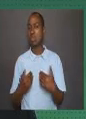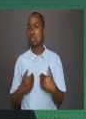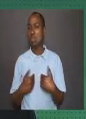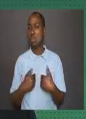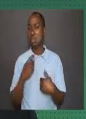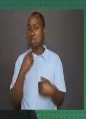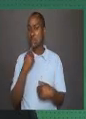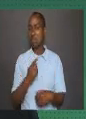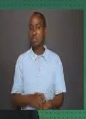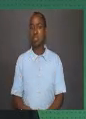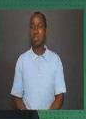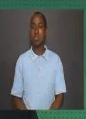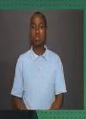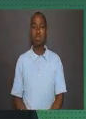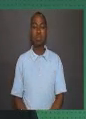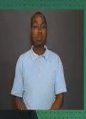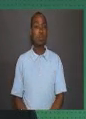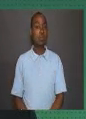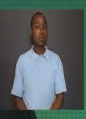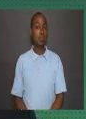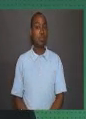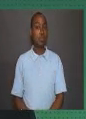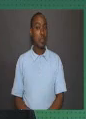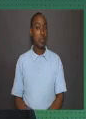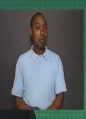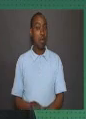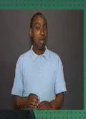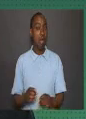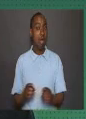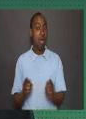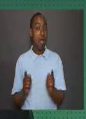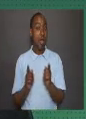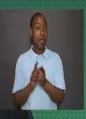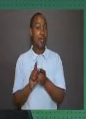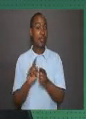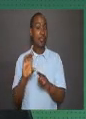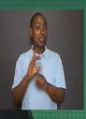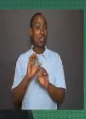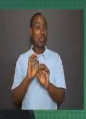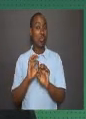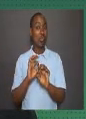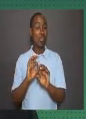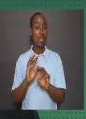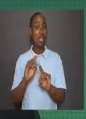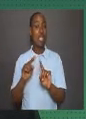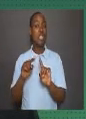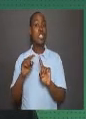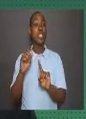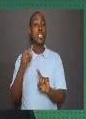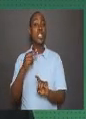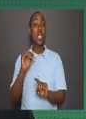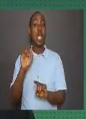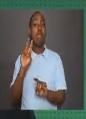are to not have unprotected sex with an HIV positive